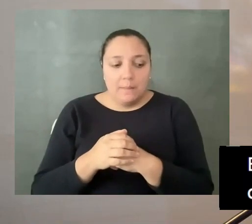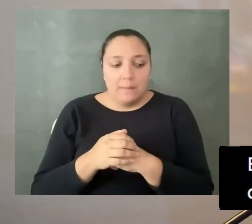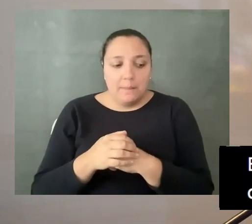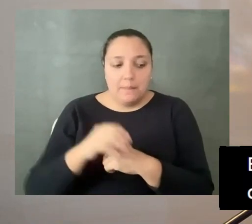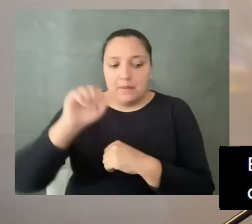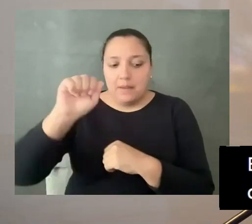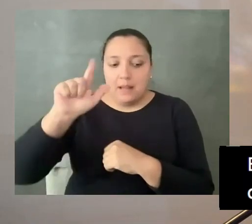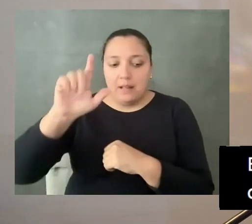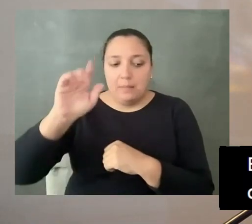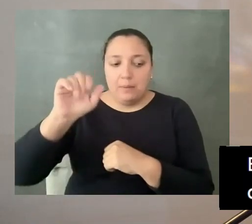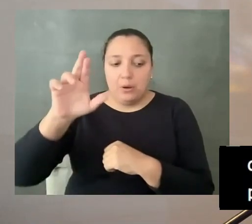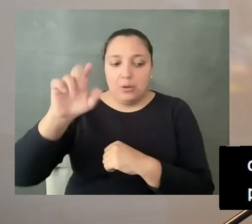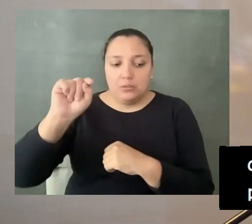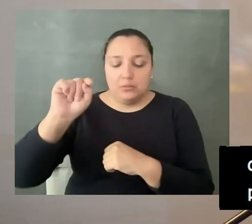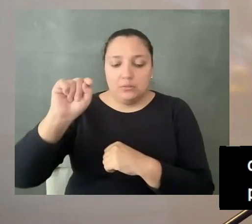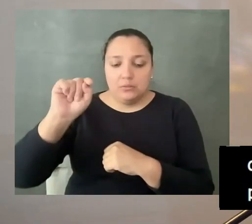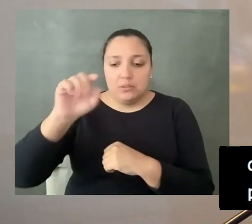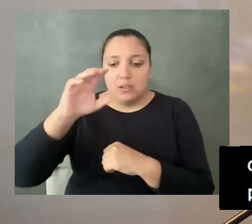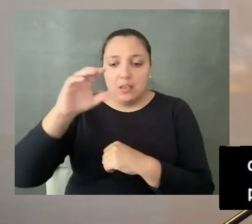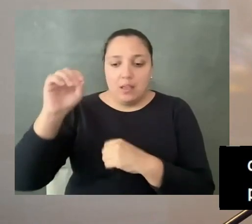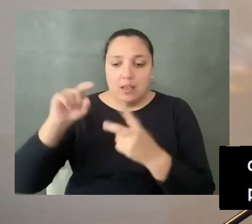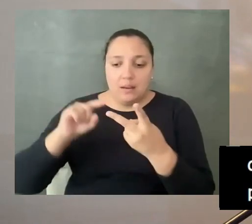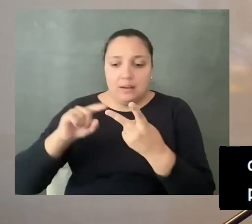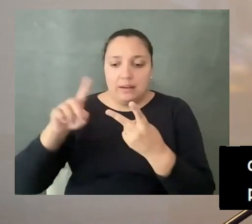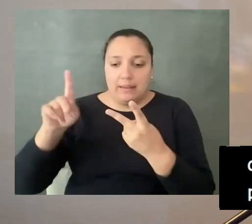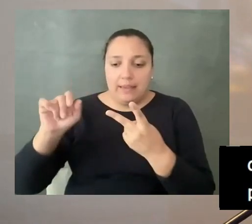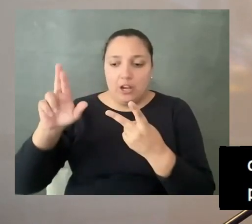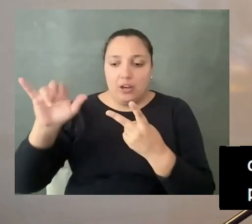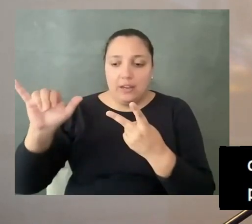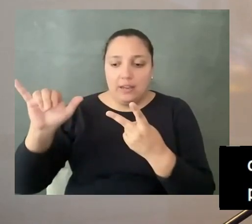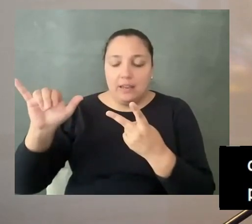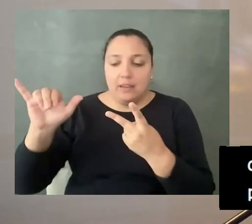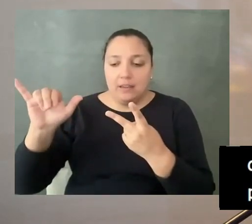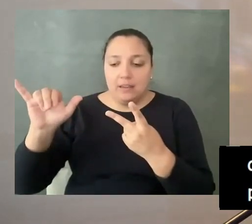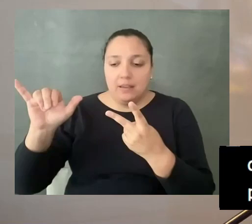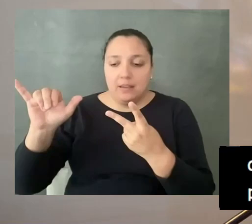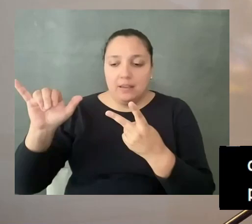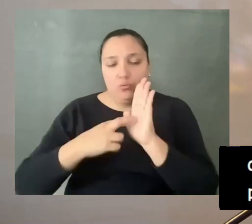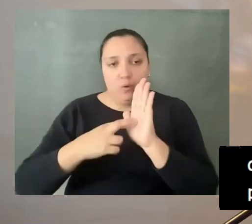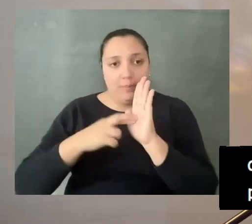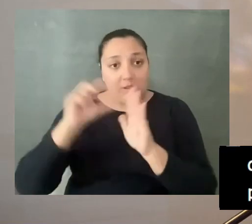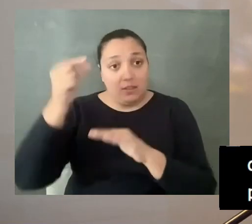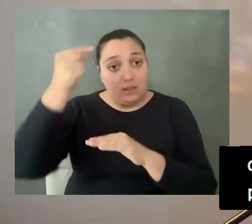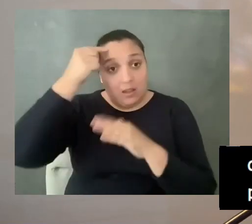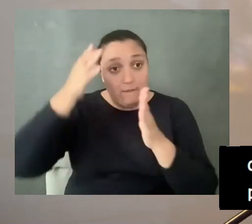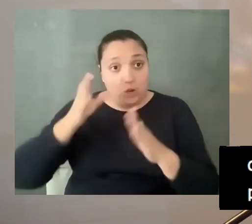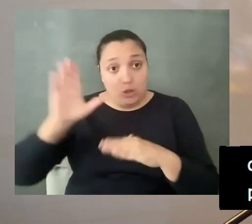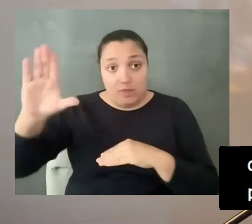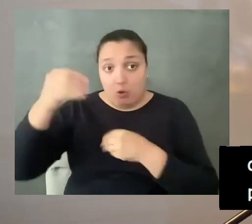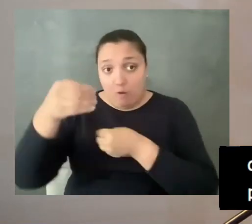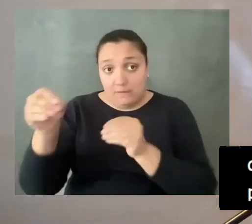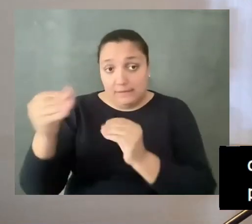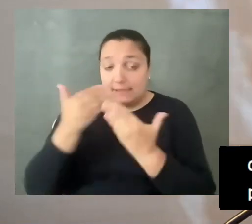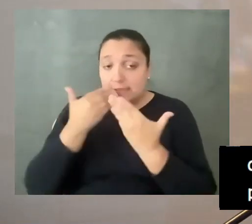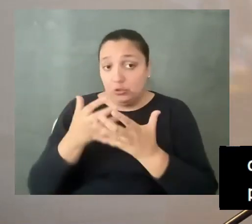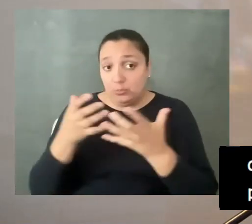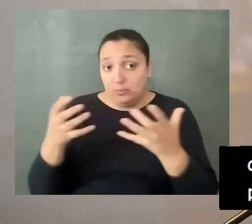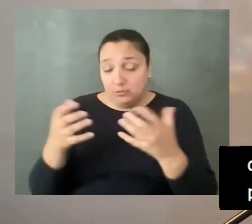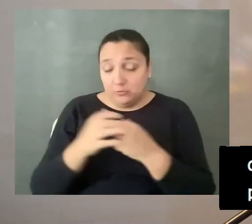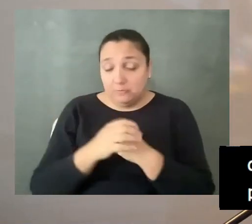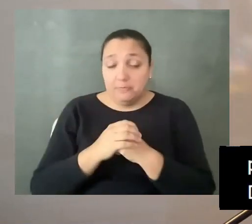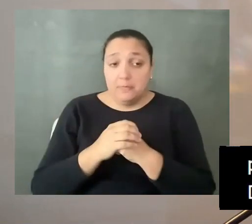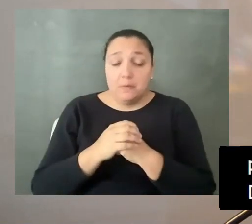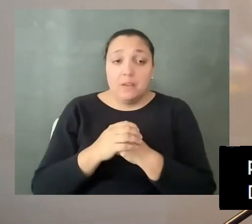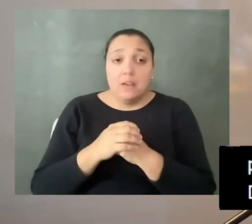and Carrie Bronster from representing the governor's office. Thank you so much. And our